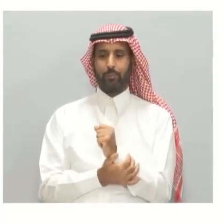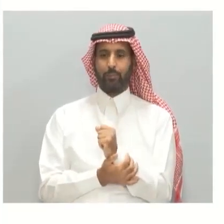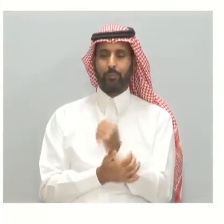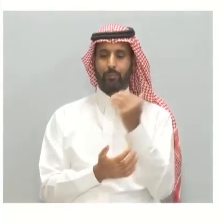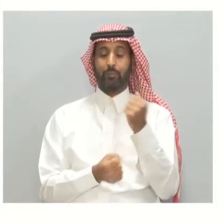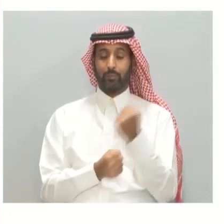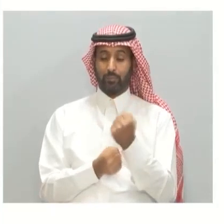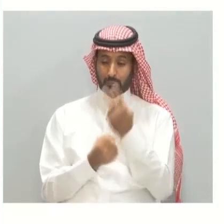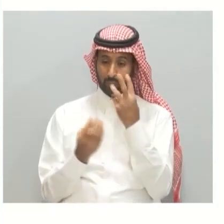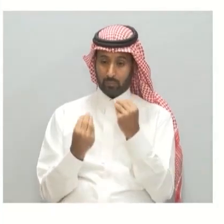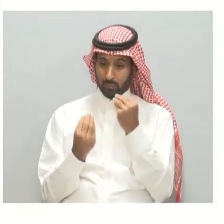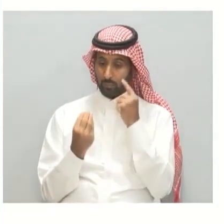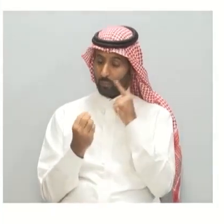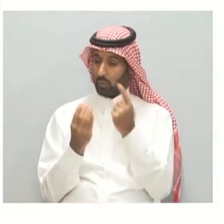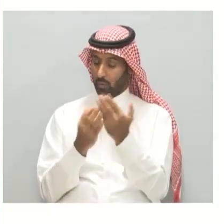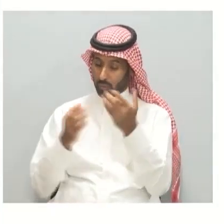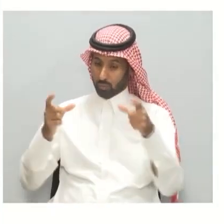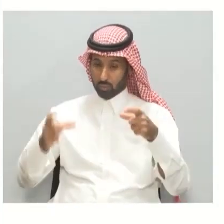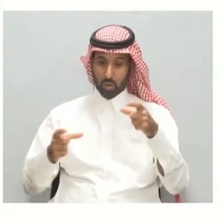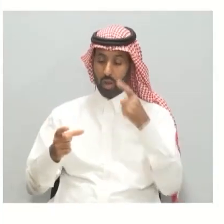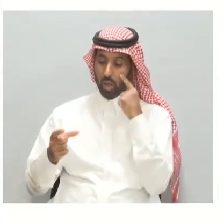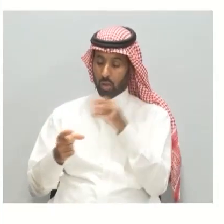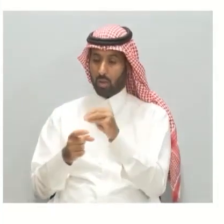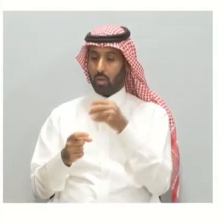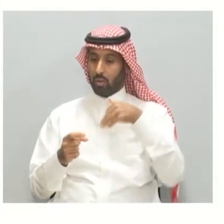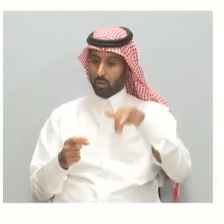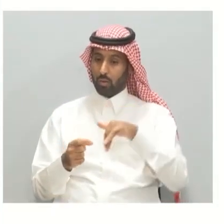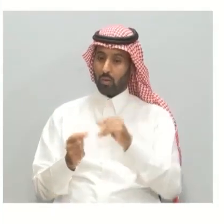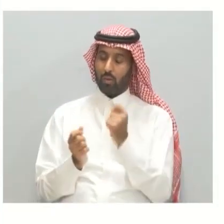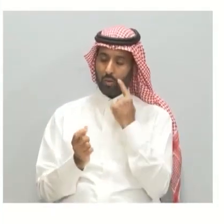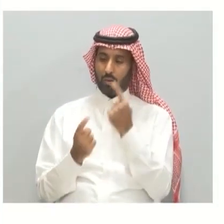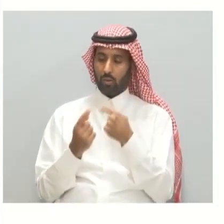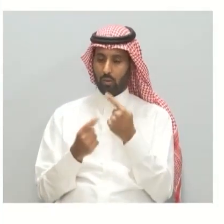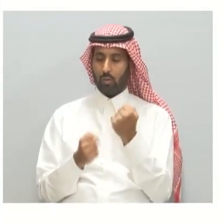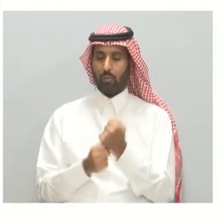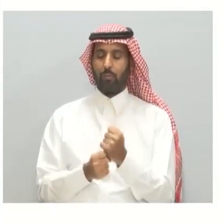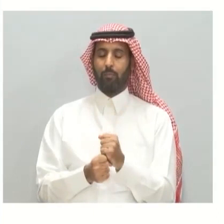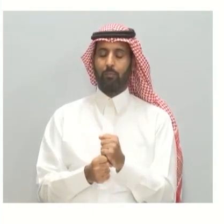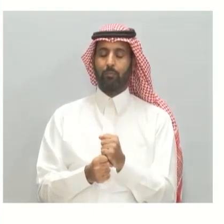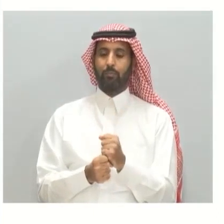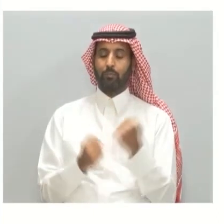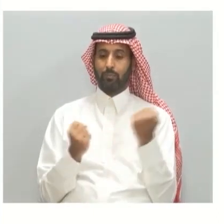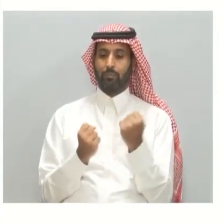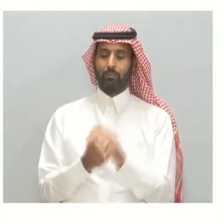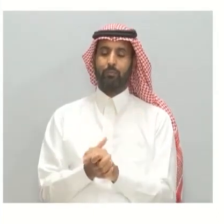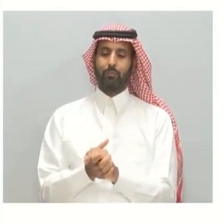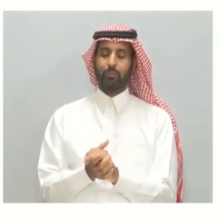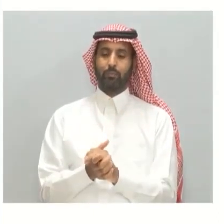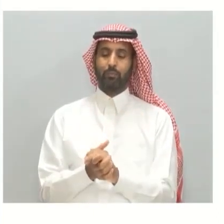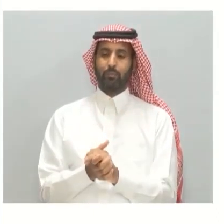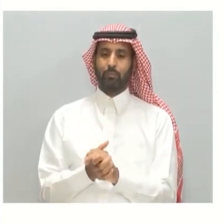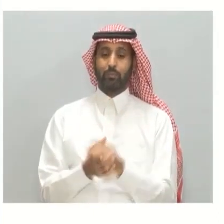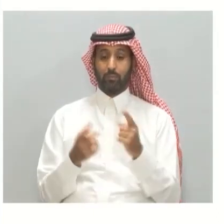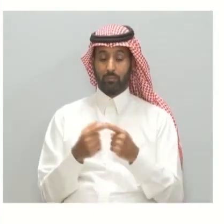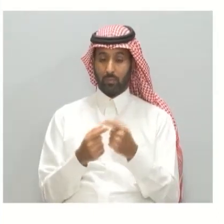attend workshops and seminars. Of course, this is not an easy work. Throughout their career in order to keep up with the developments. I